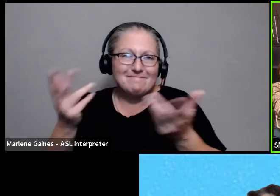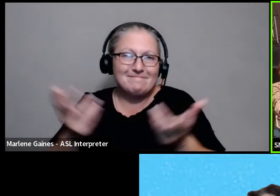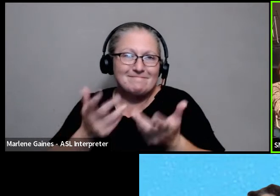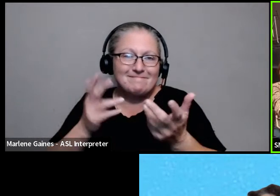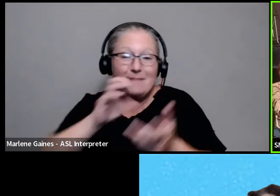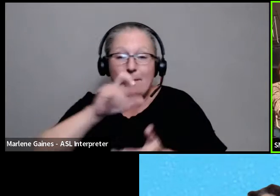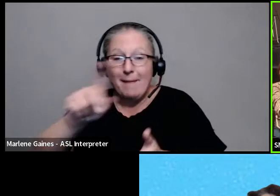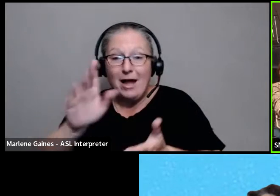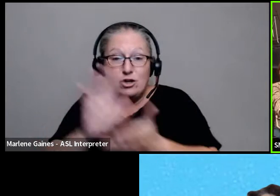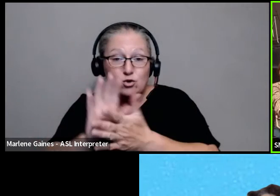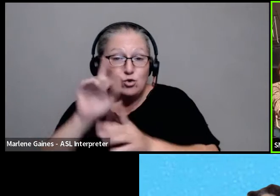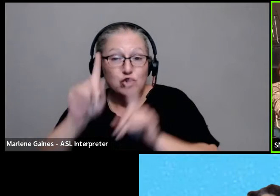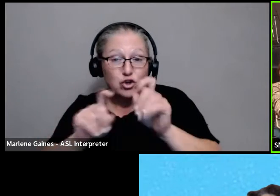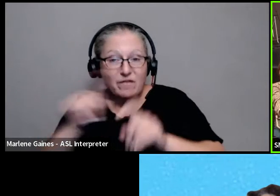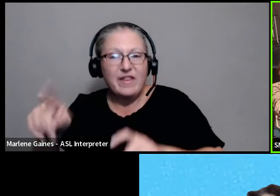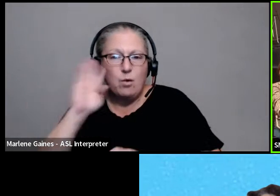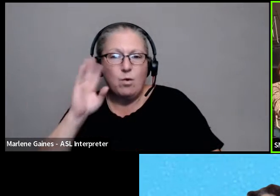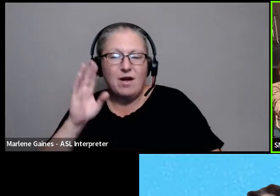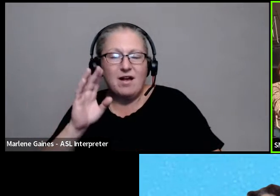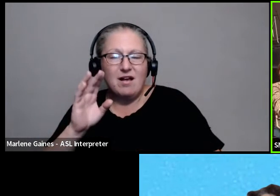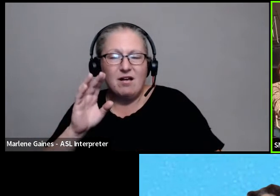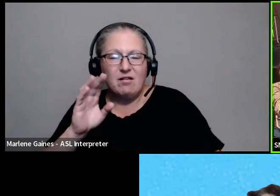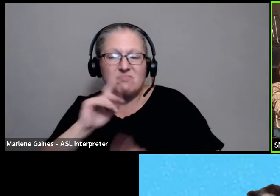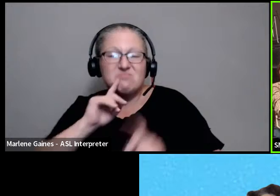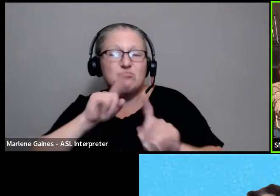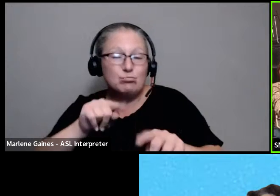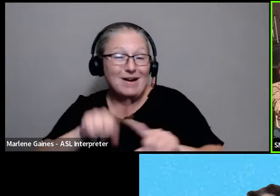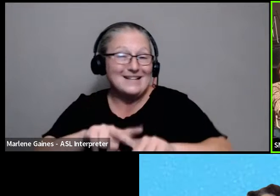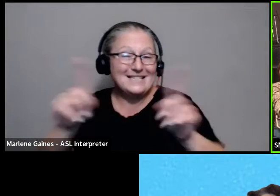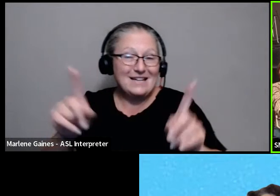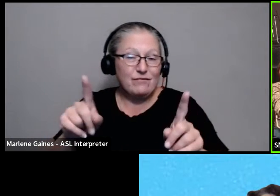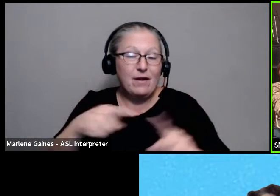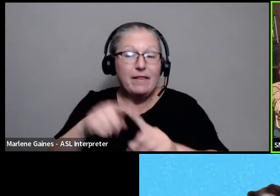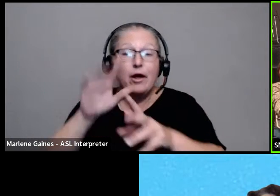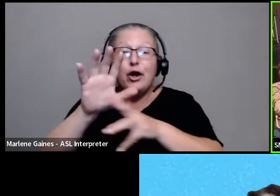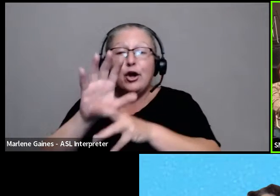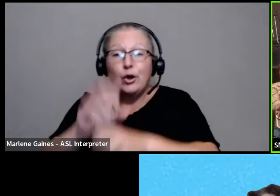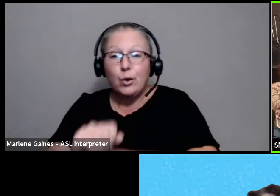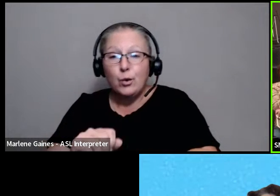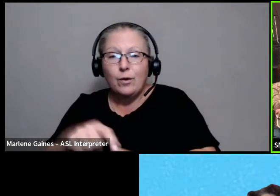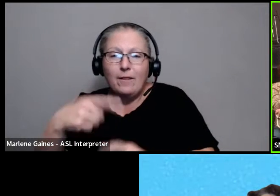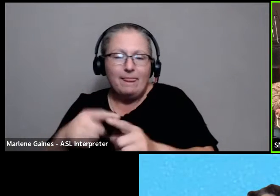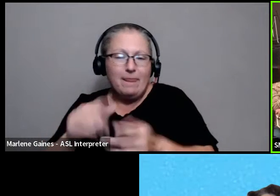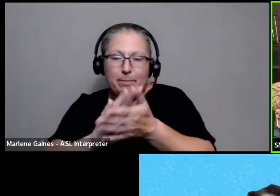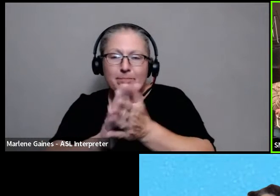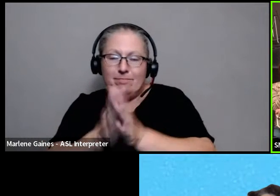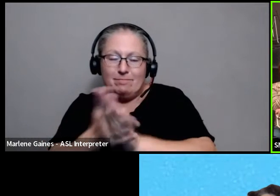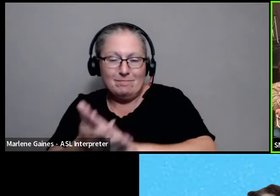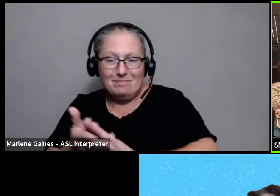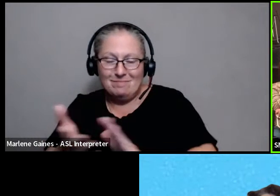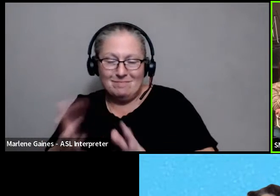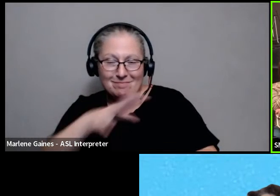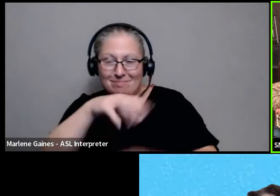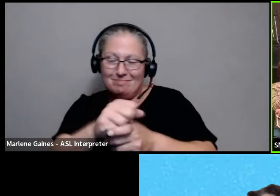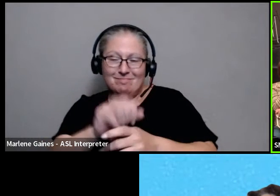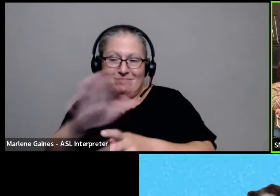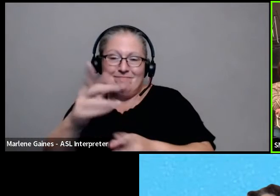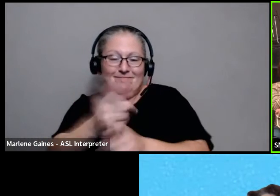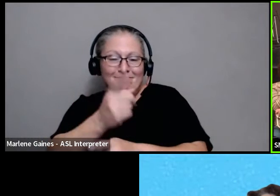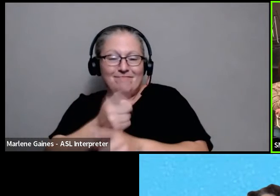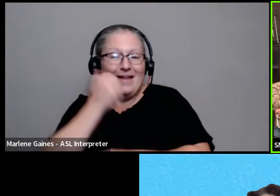school survey, they're going to feel a little differently until they kind of get used to it. And then it just becomes, part of their everyday life.